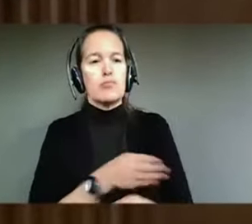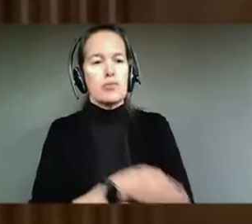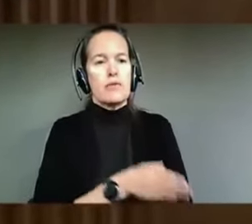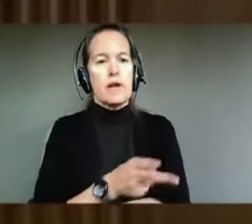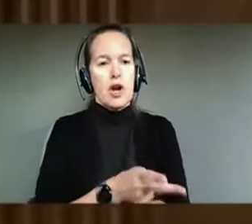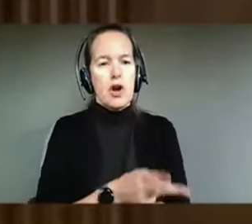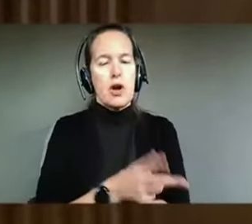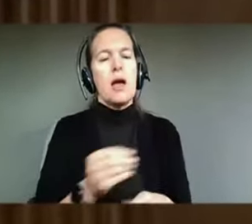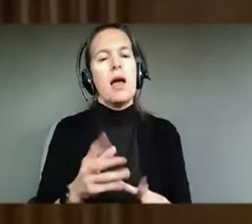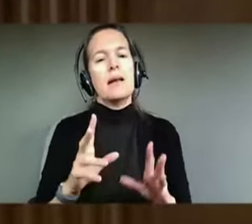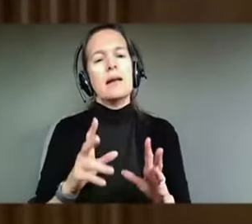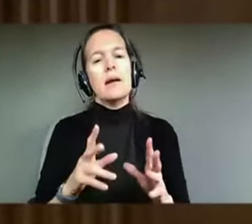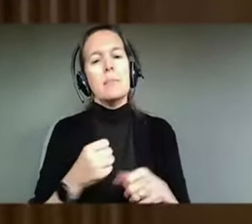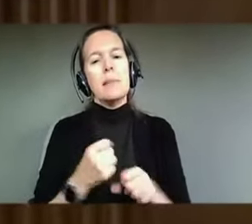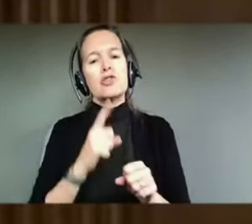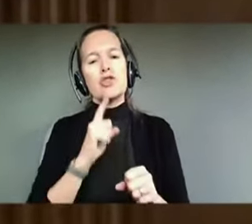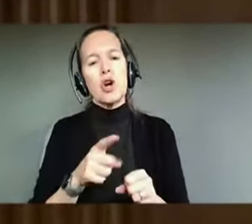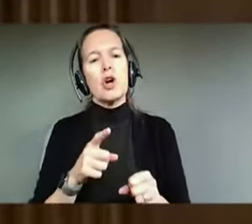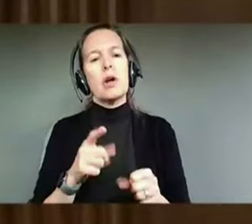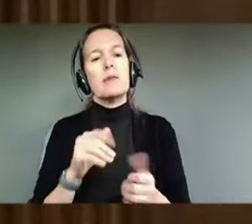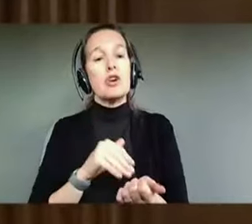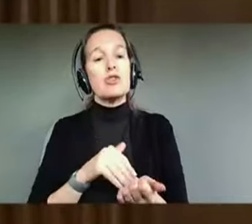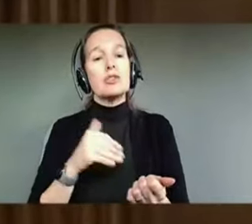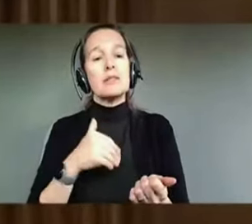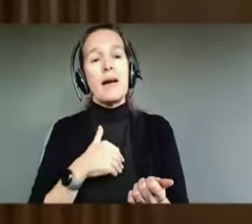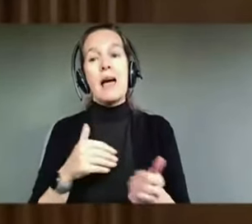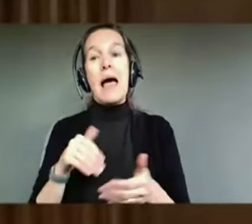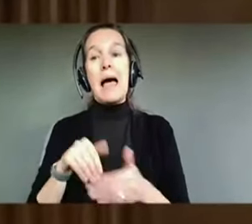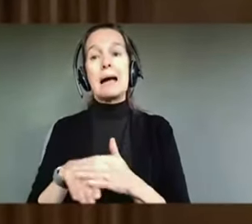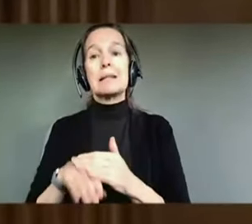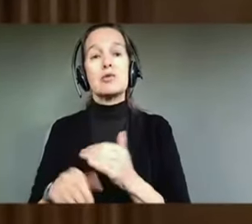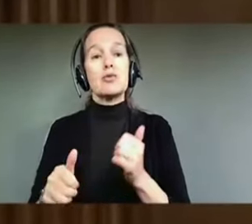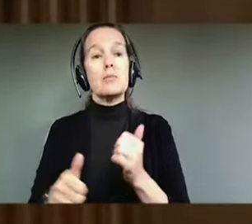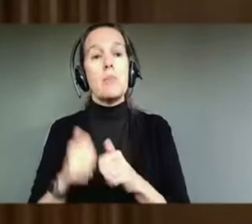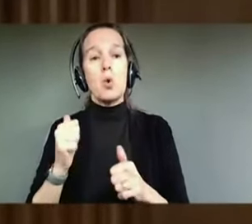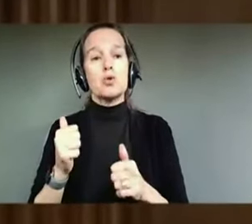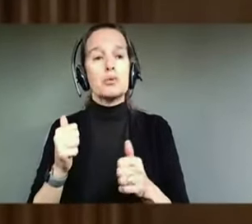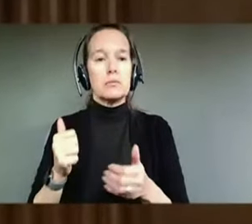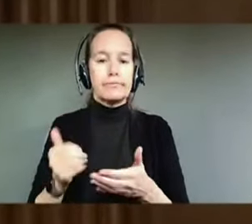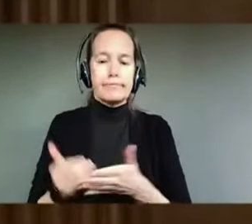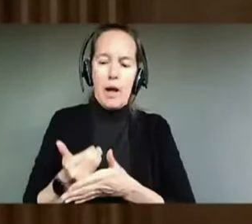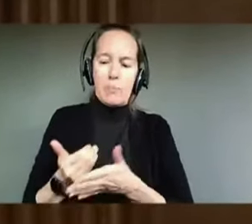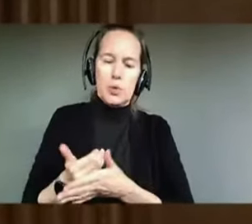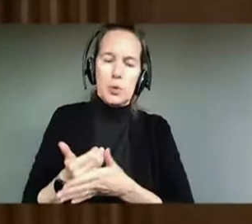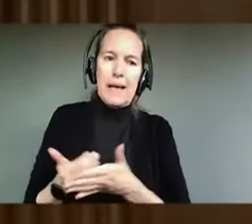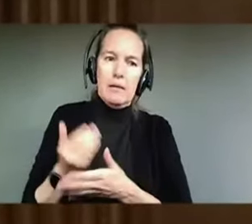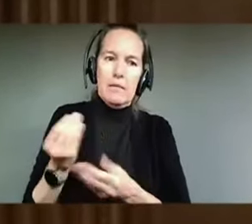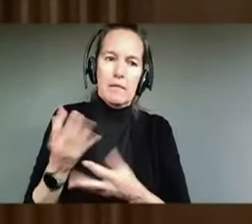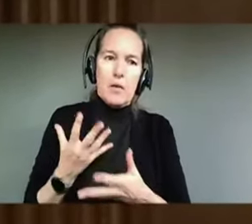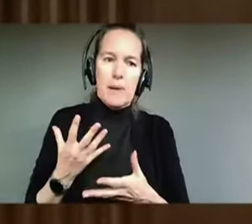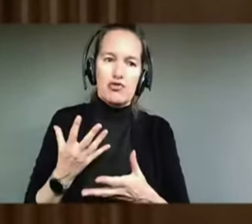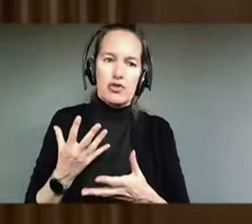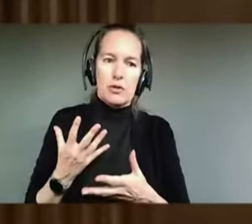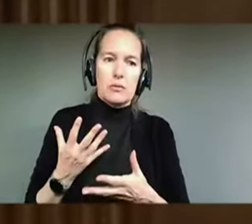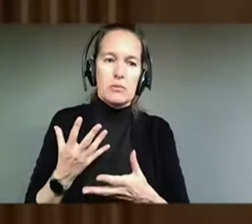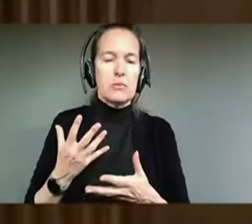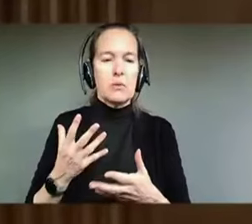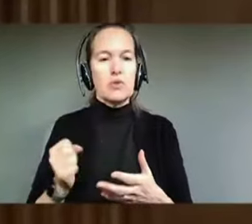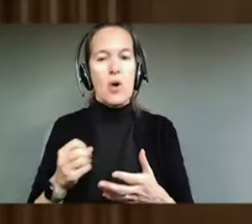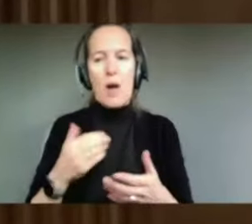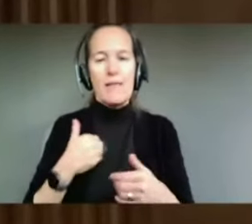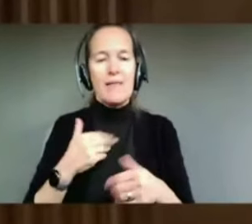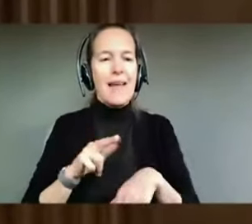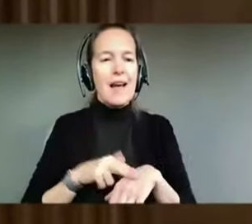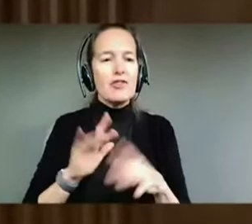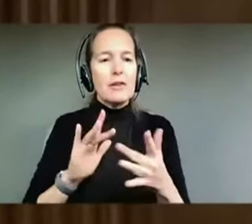have access to the most up-to-date information in trusted communities of practice. So creating a national network of regional